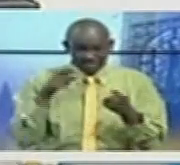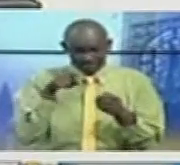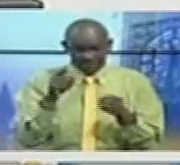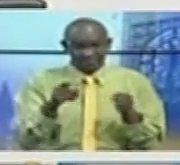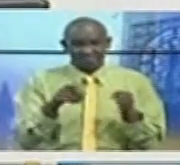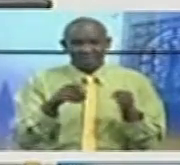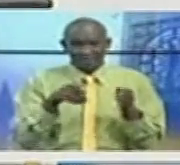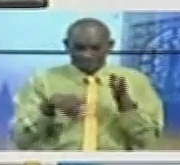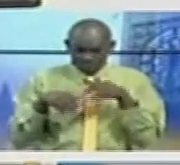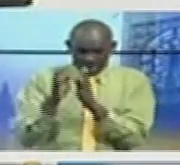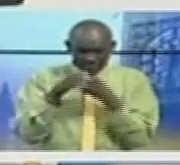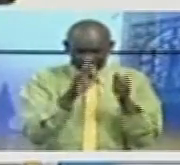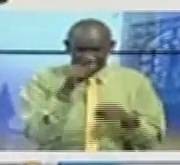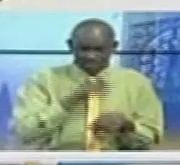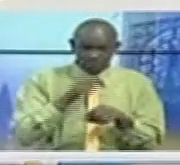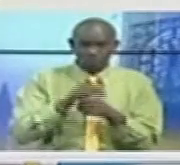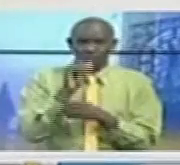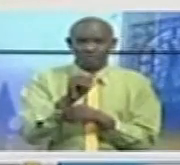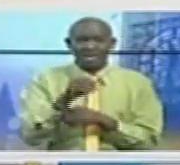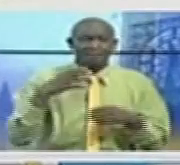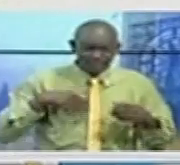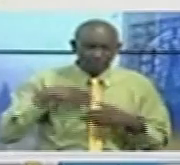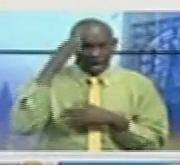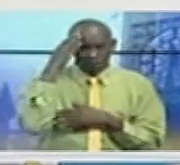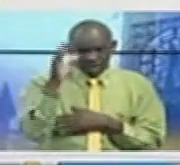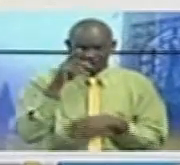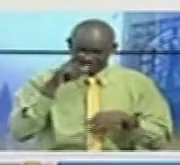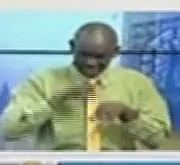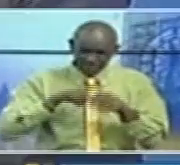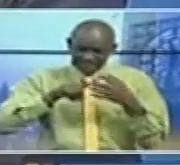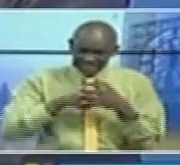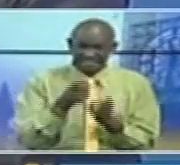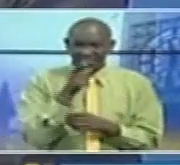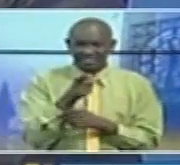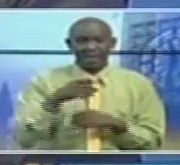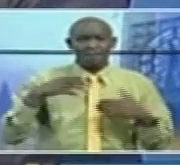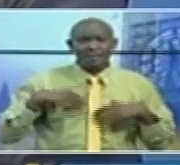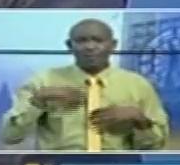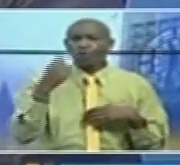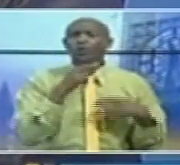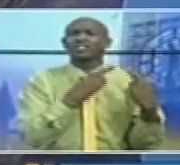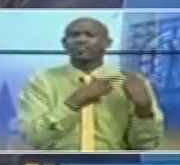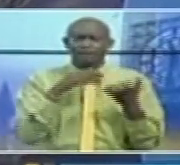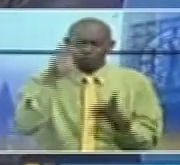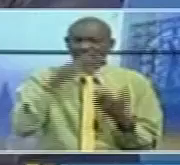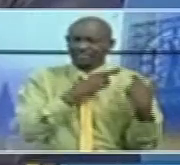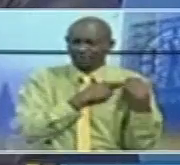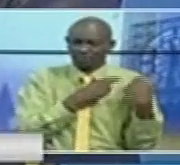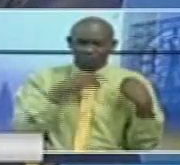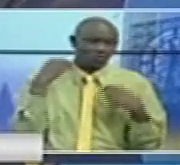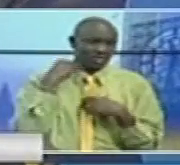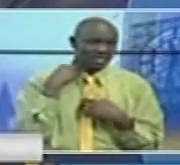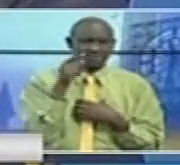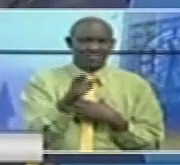was being put in place, people knew from the onset that those who are most responsible for atrocity